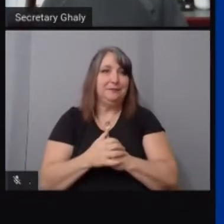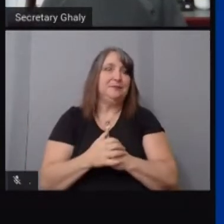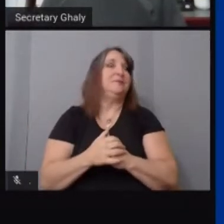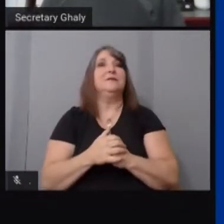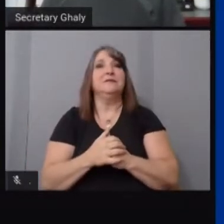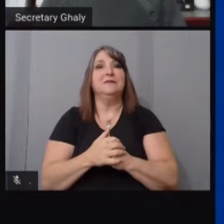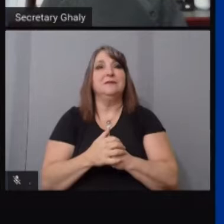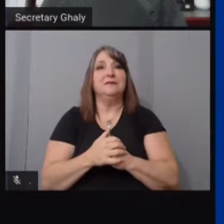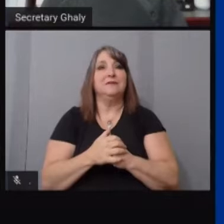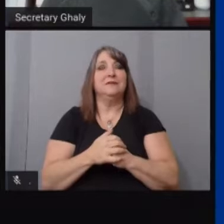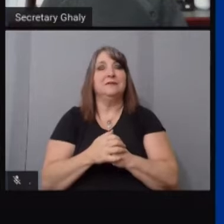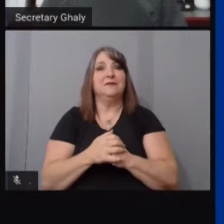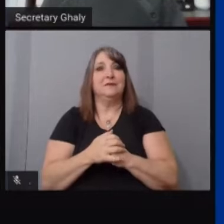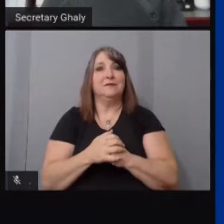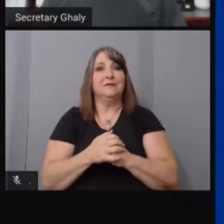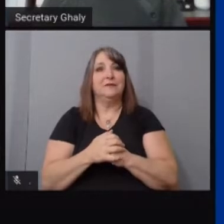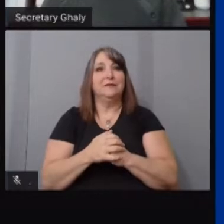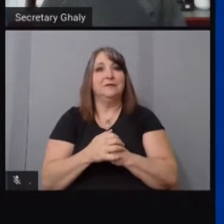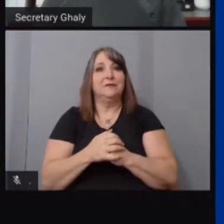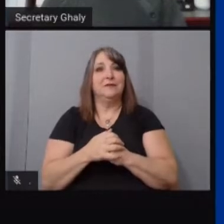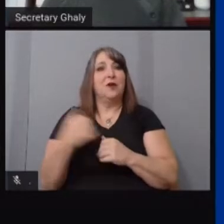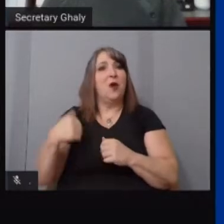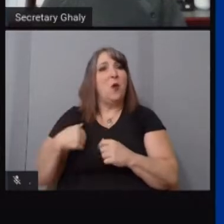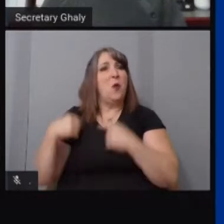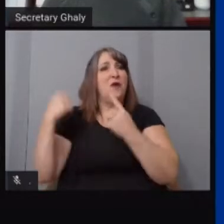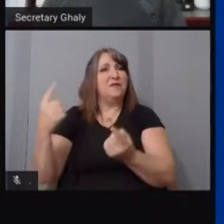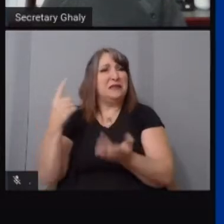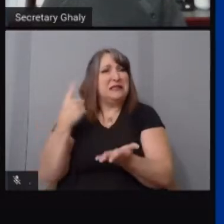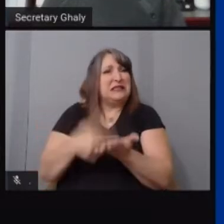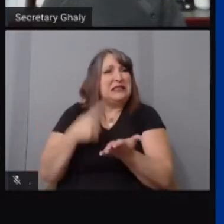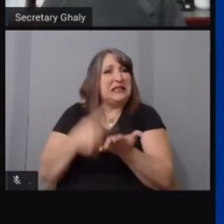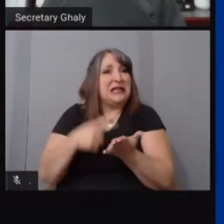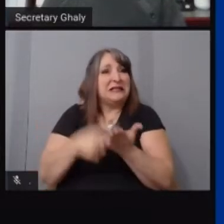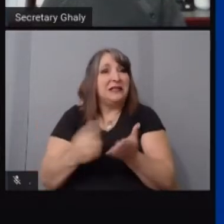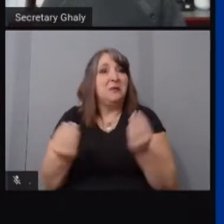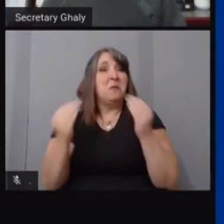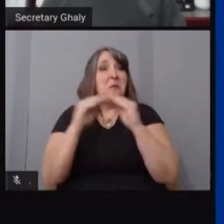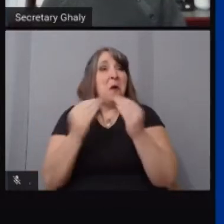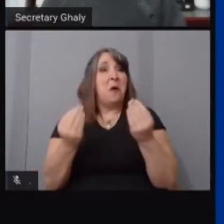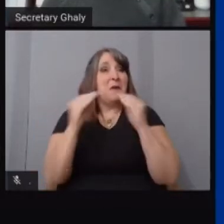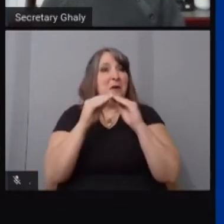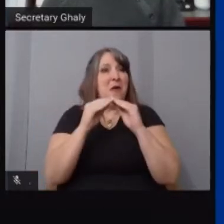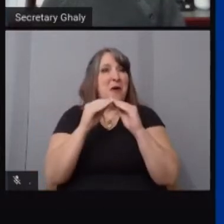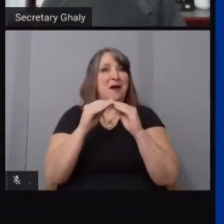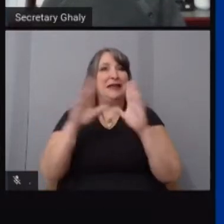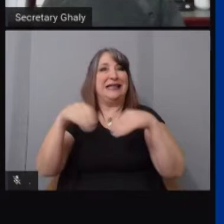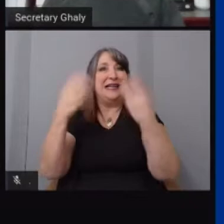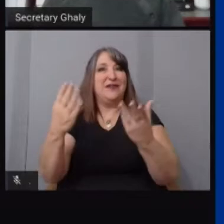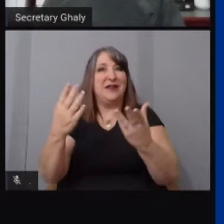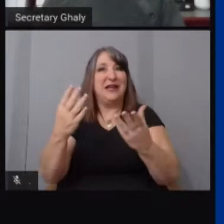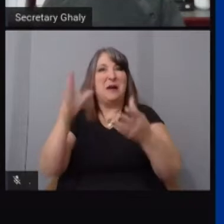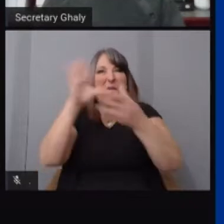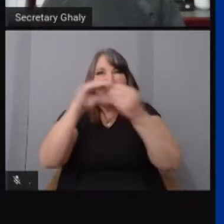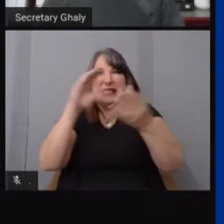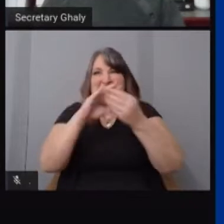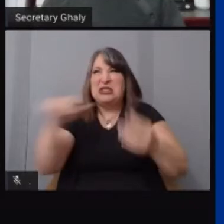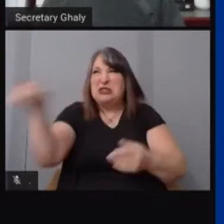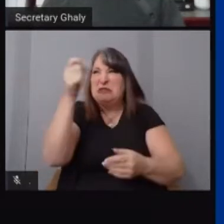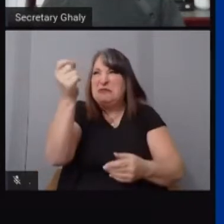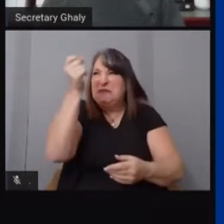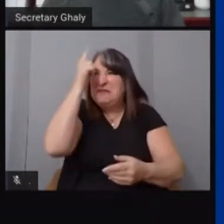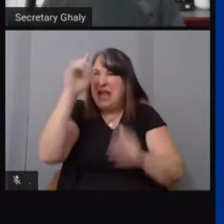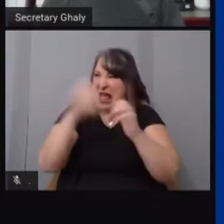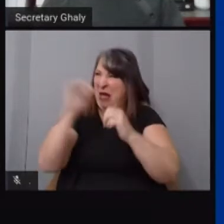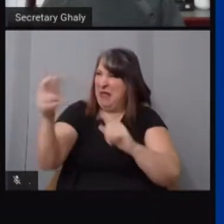So here is, we've been talking more and more about providing relatable messages that our